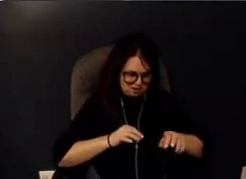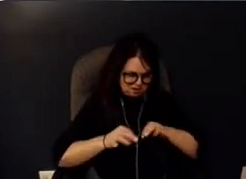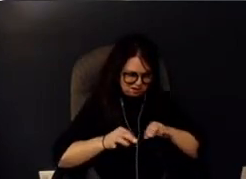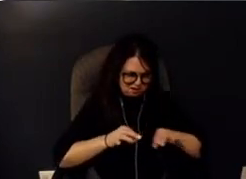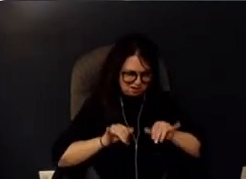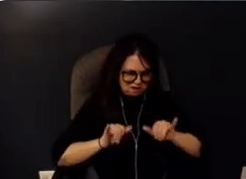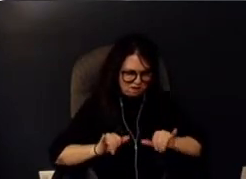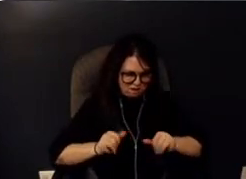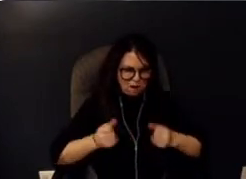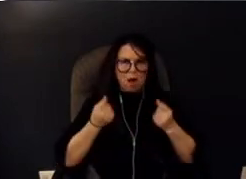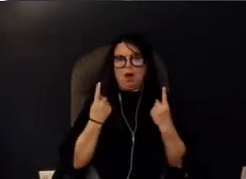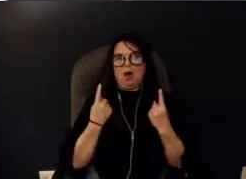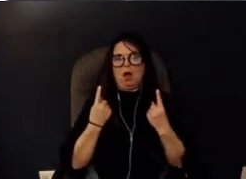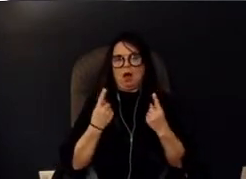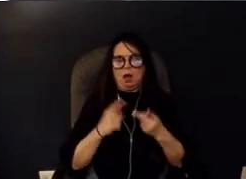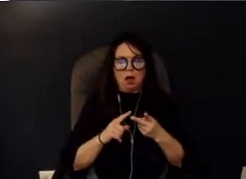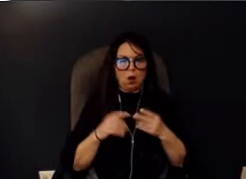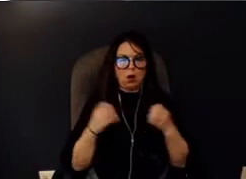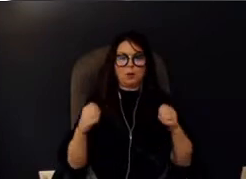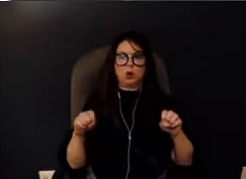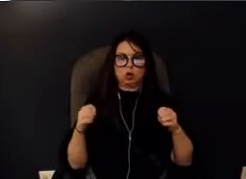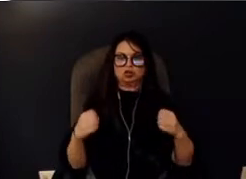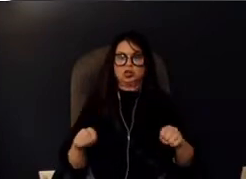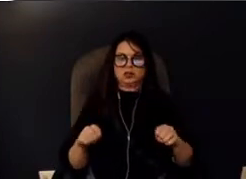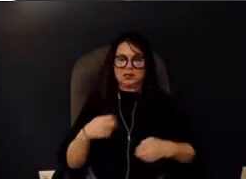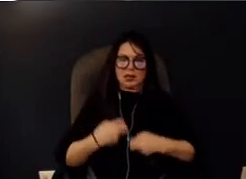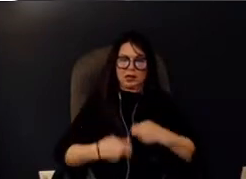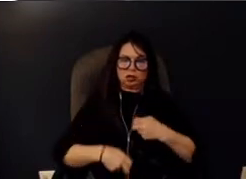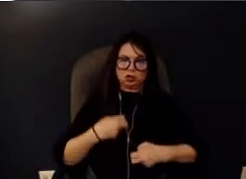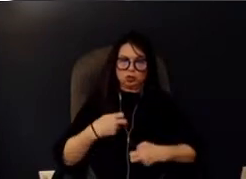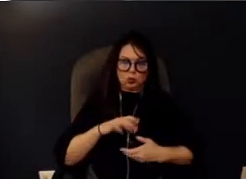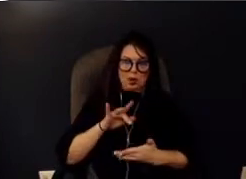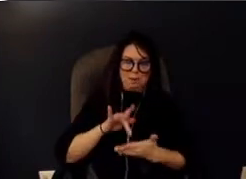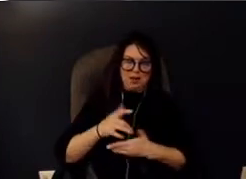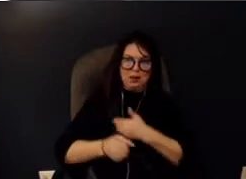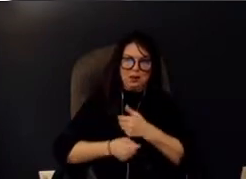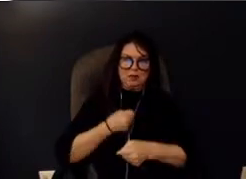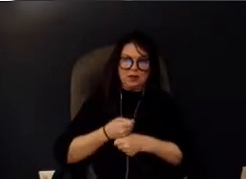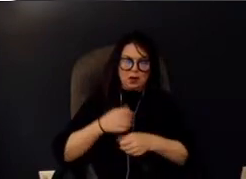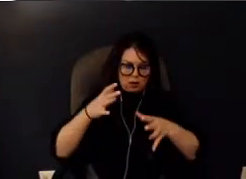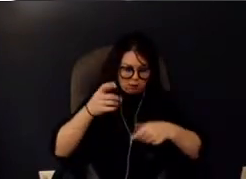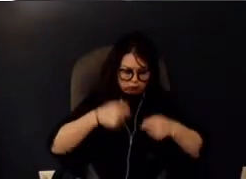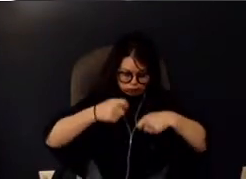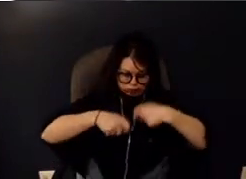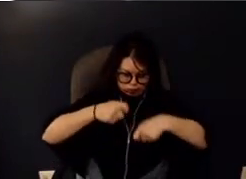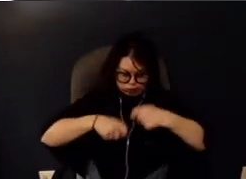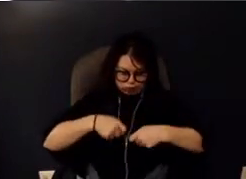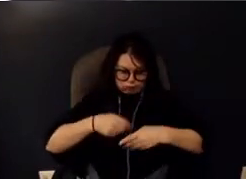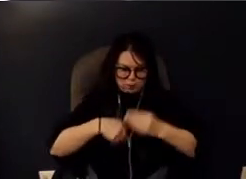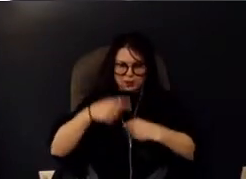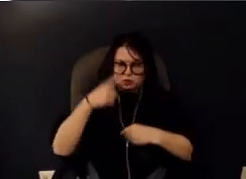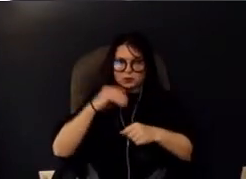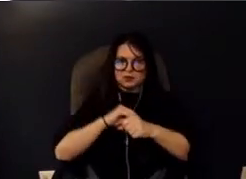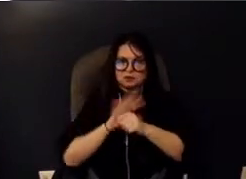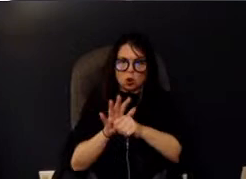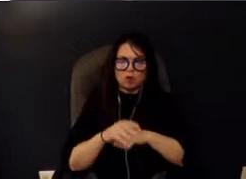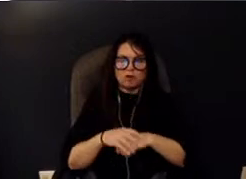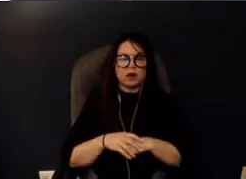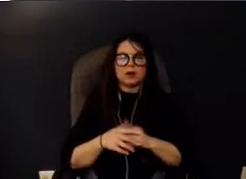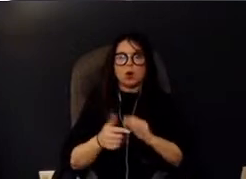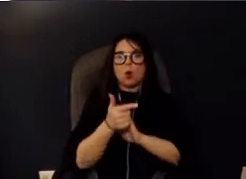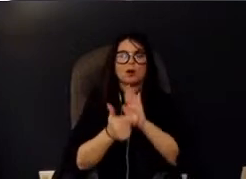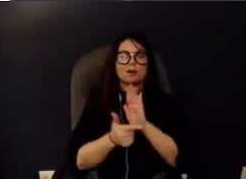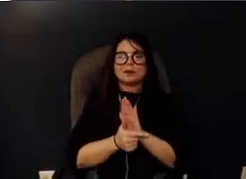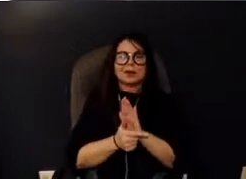issues like having to redo the whole budget mid-year due to COVID, or legal issues that just come up in